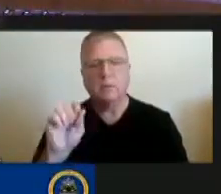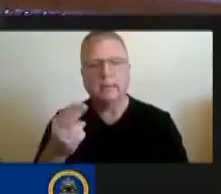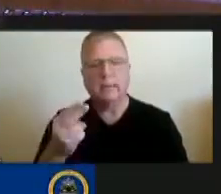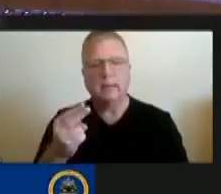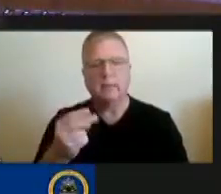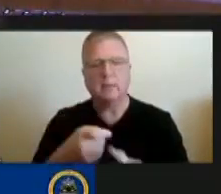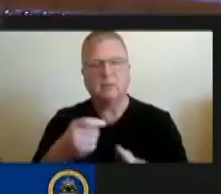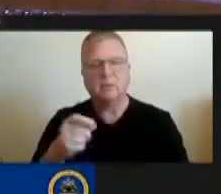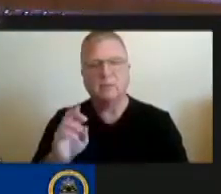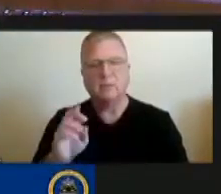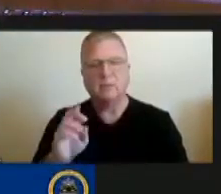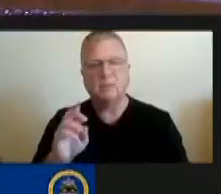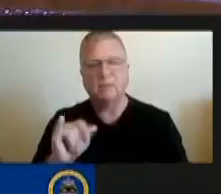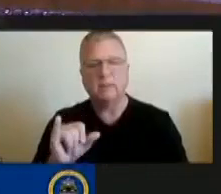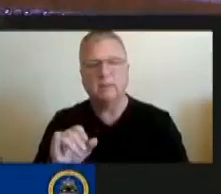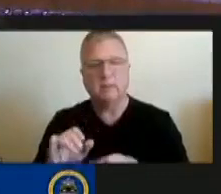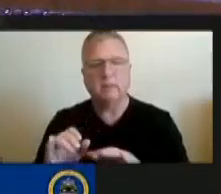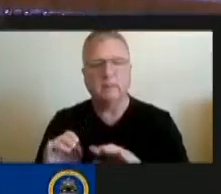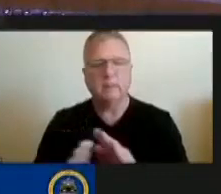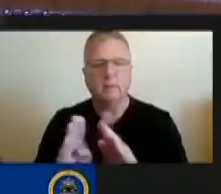city's Department of City Planning.